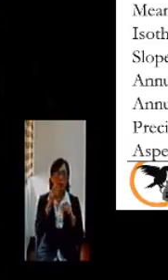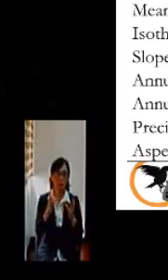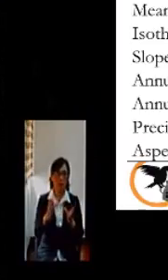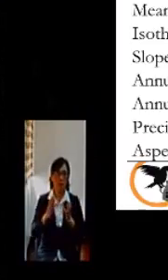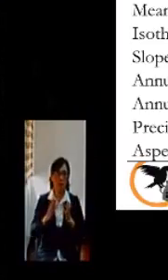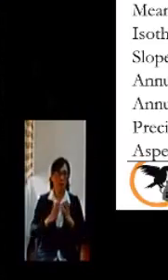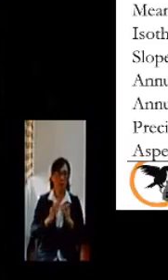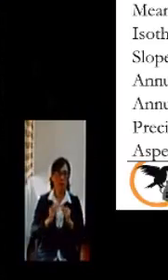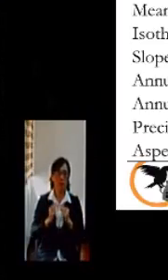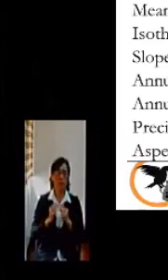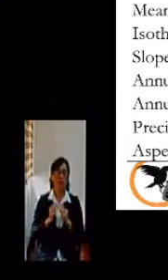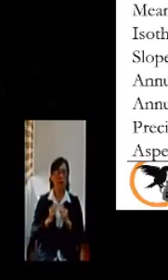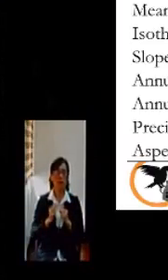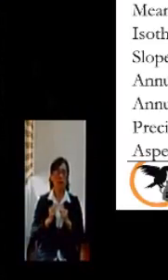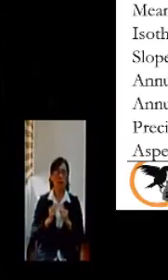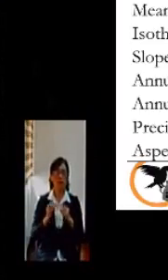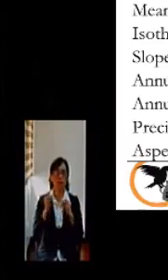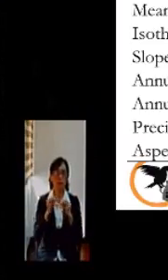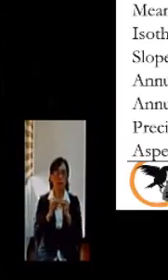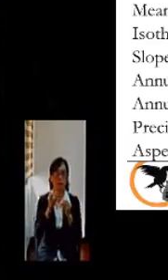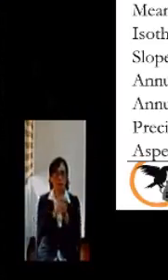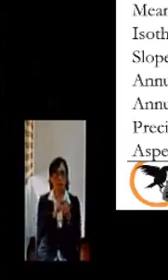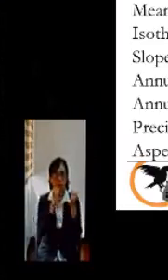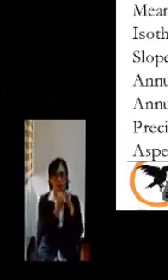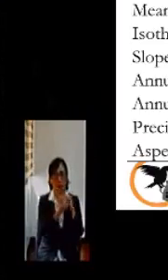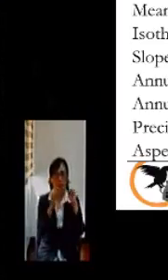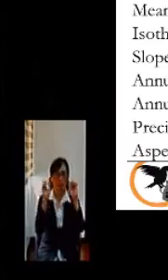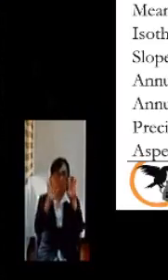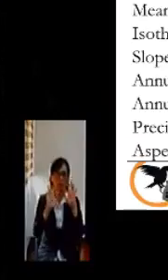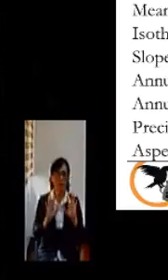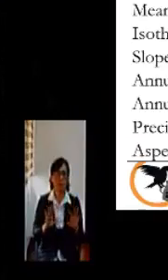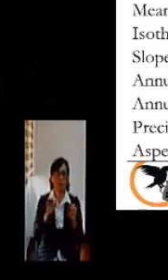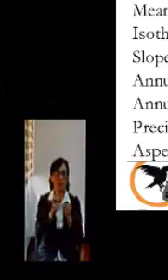adverse changes in temperature. But by 2010,